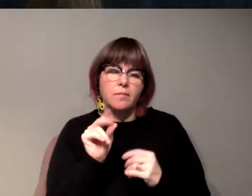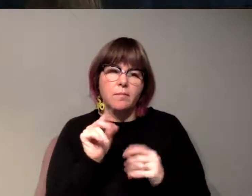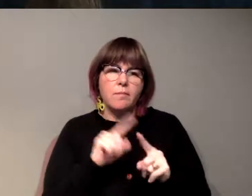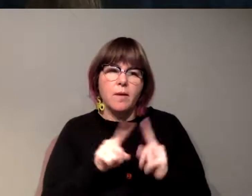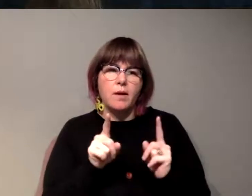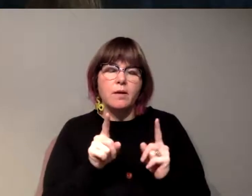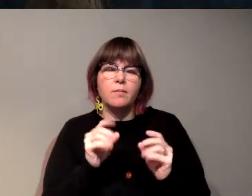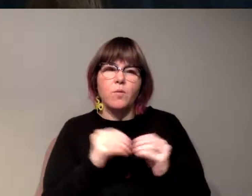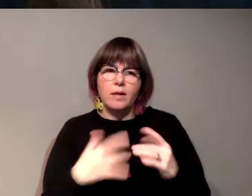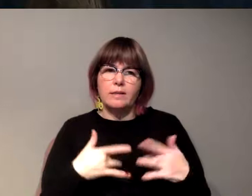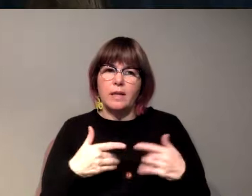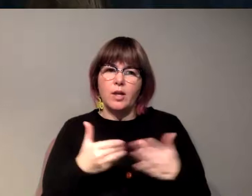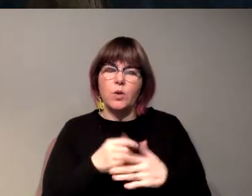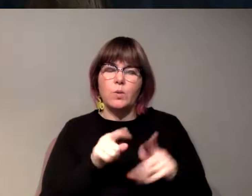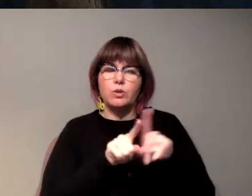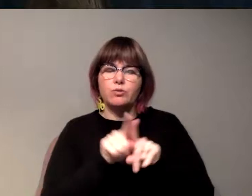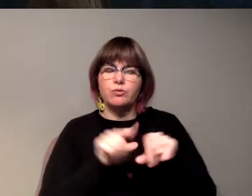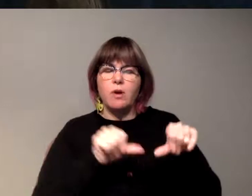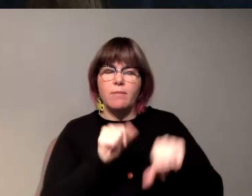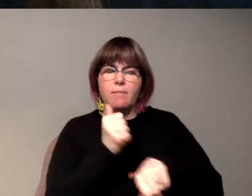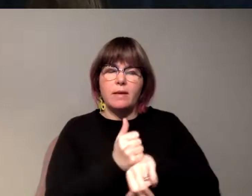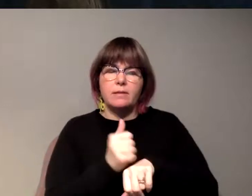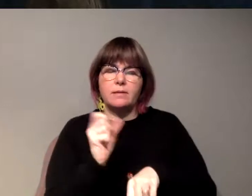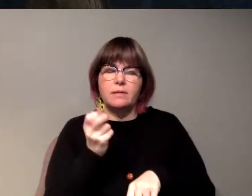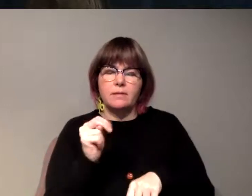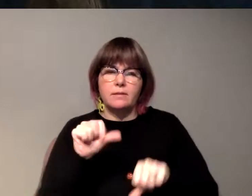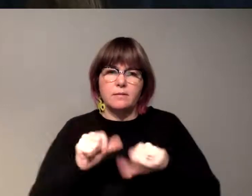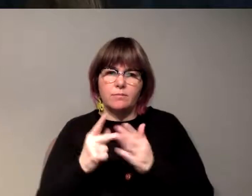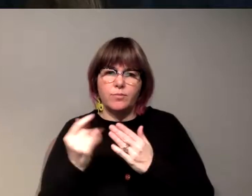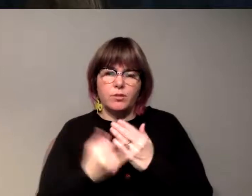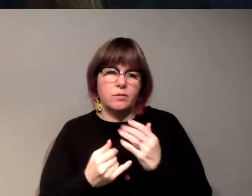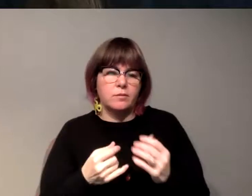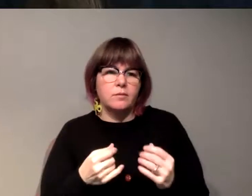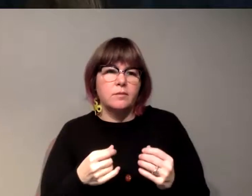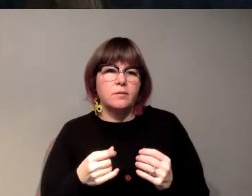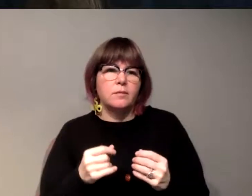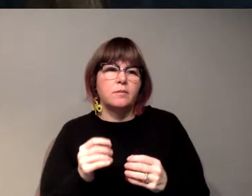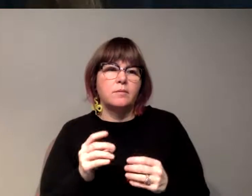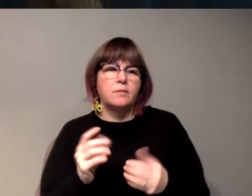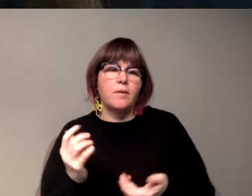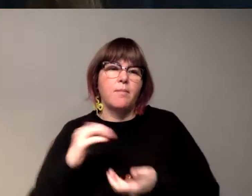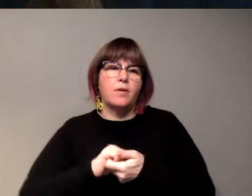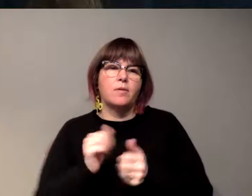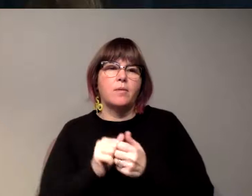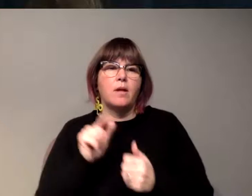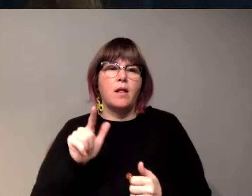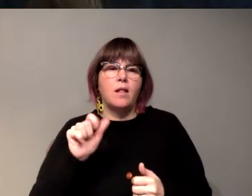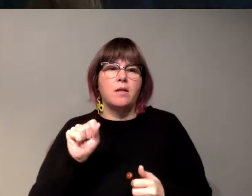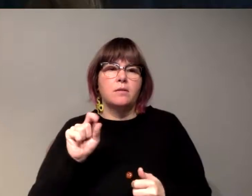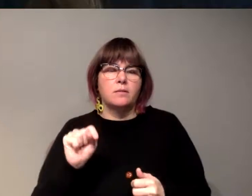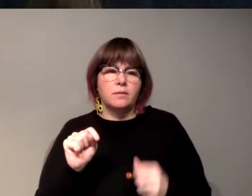really exciting new astronomy-based citizen science projects with our partnership with LSST, or the Vera